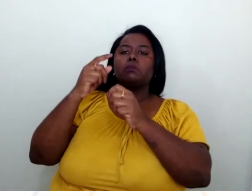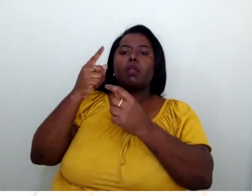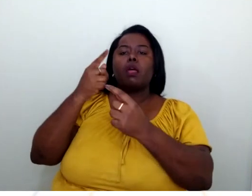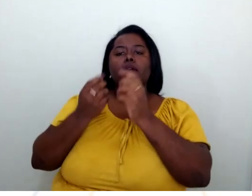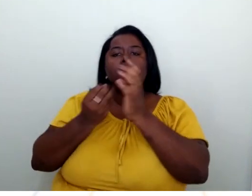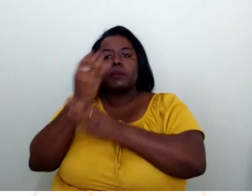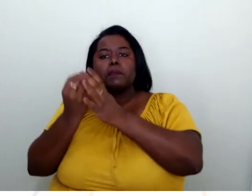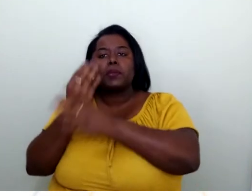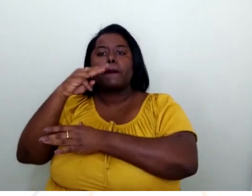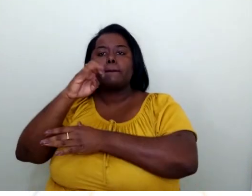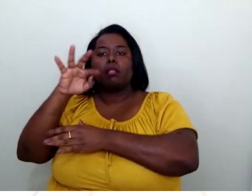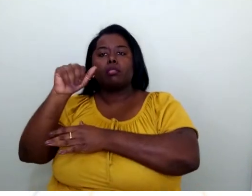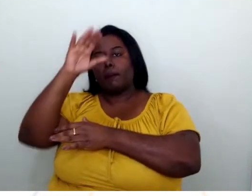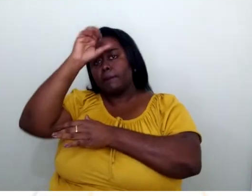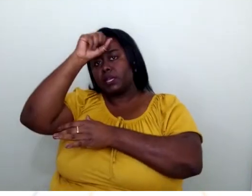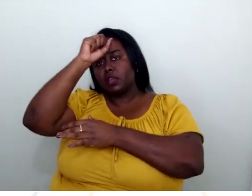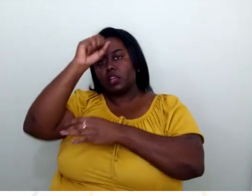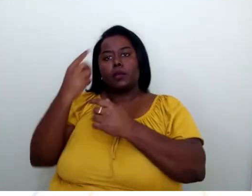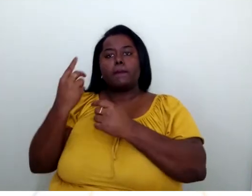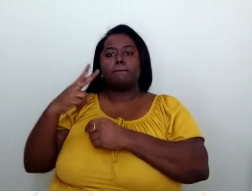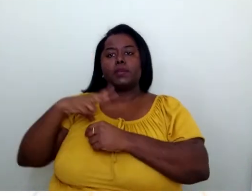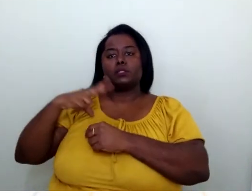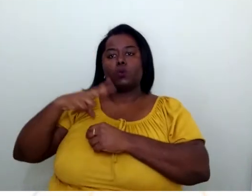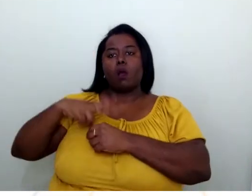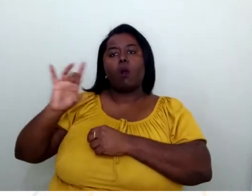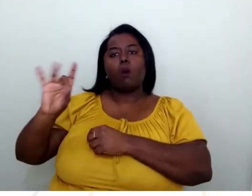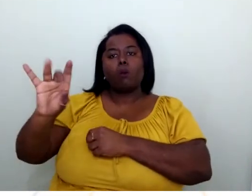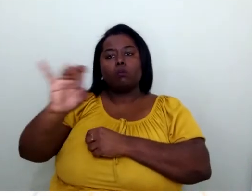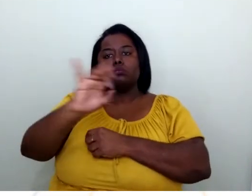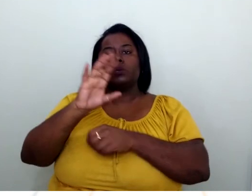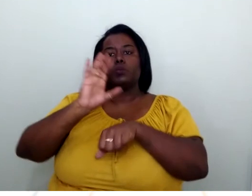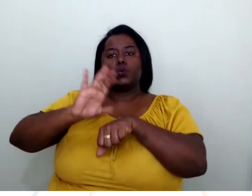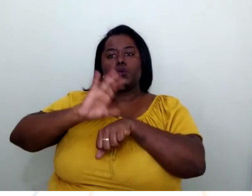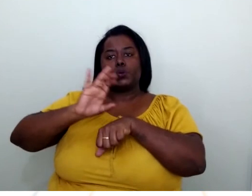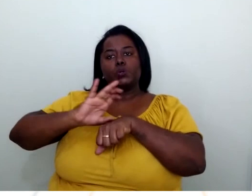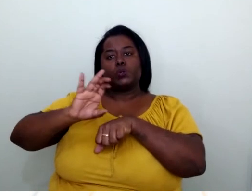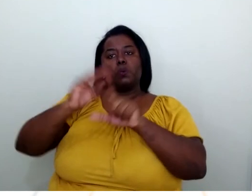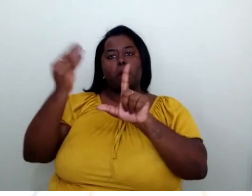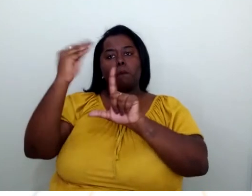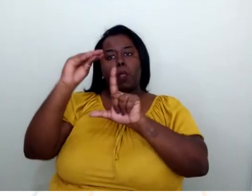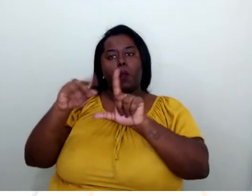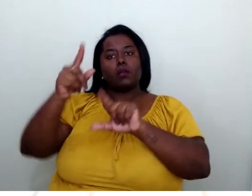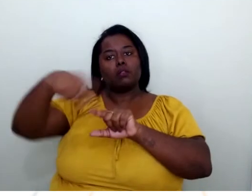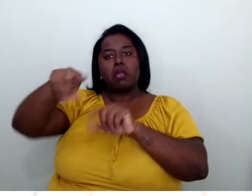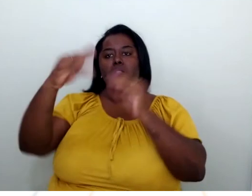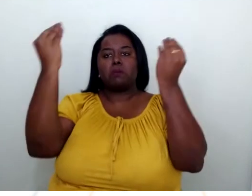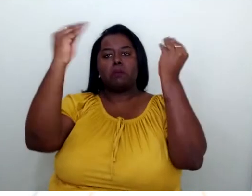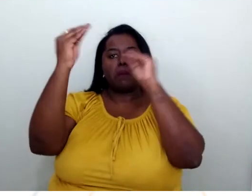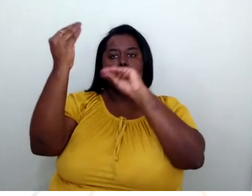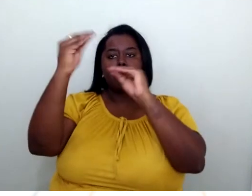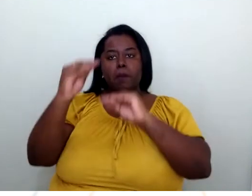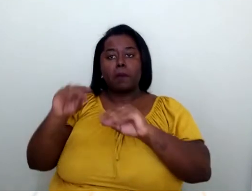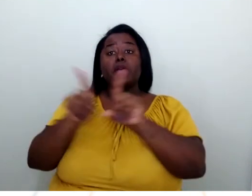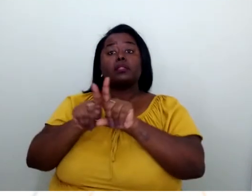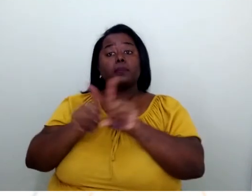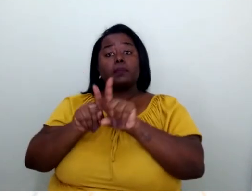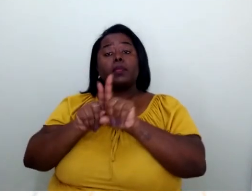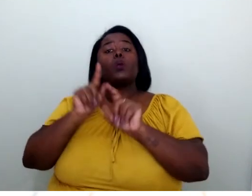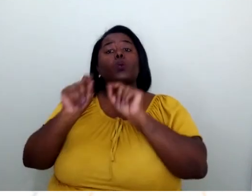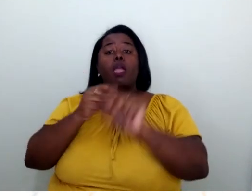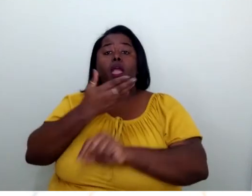you do? Third, what do you expect to do outside of the classroom? What kind of work? Again,